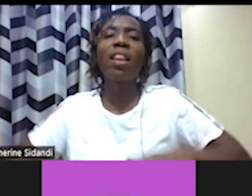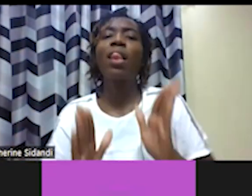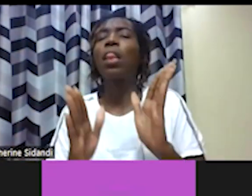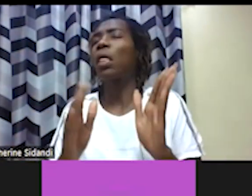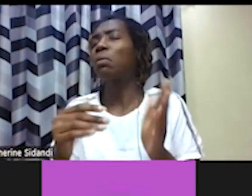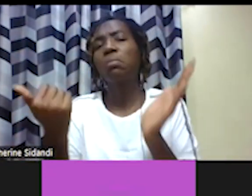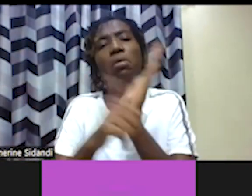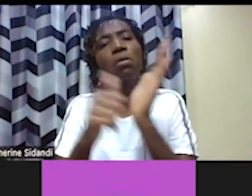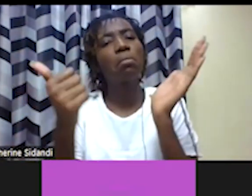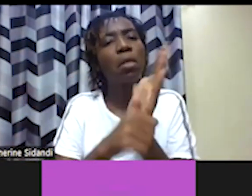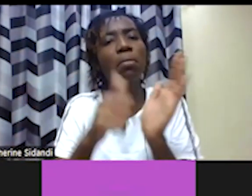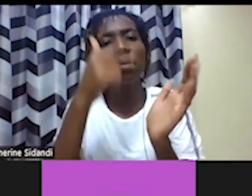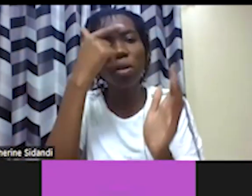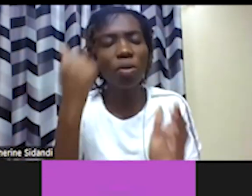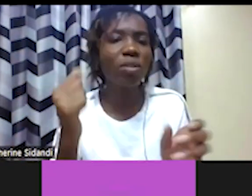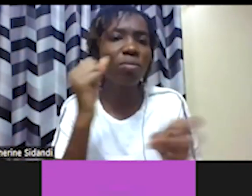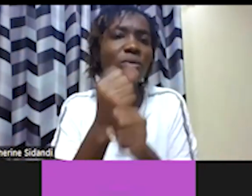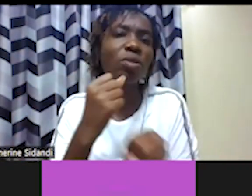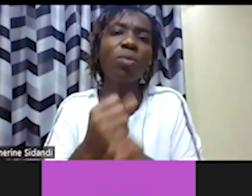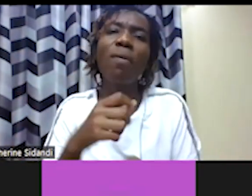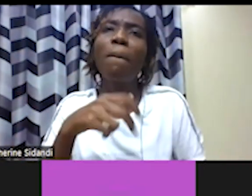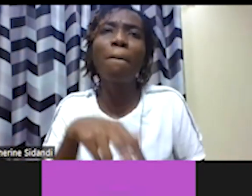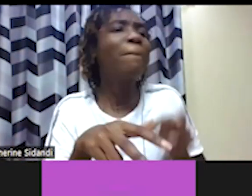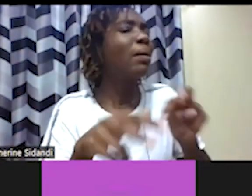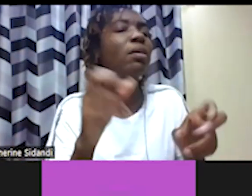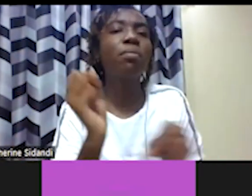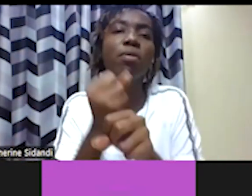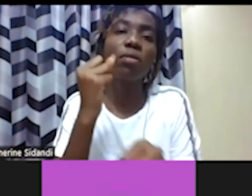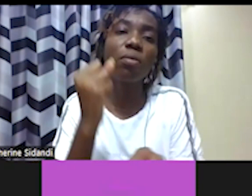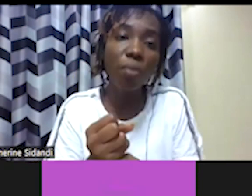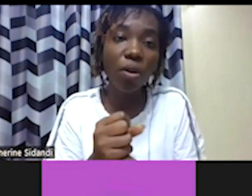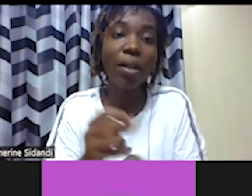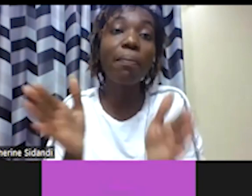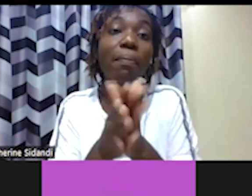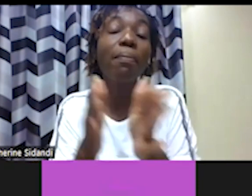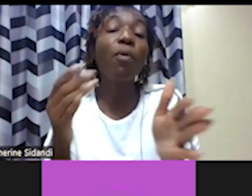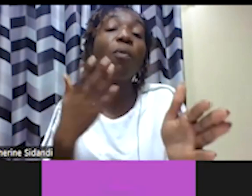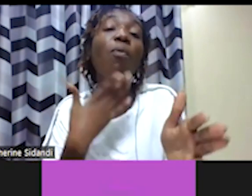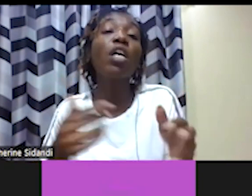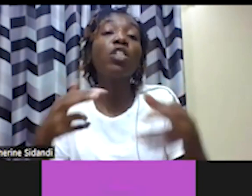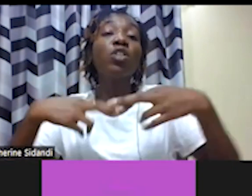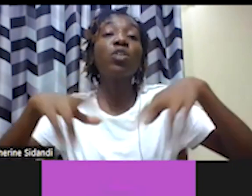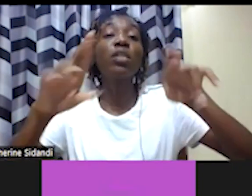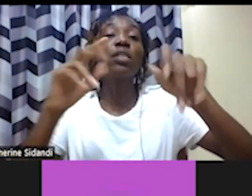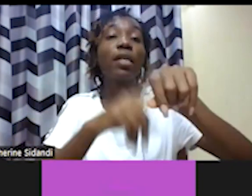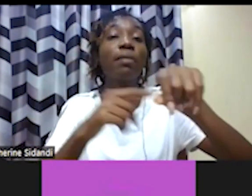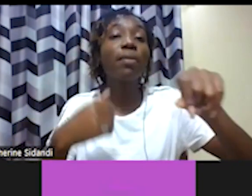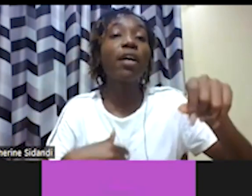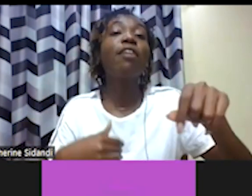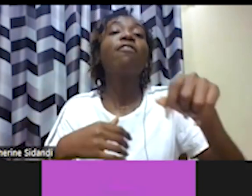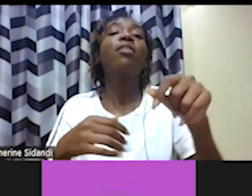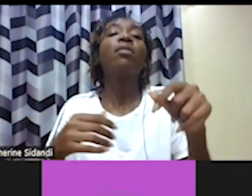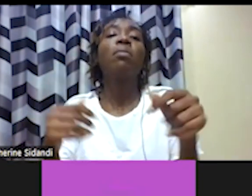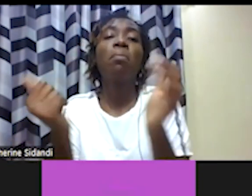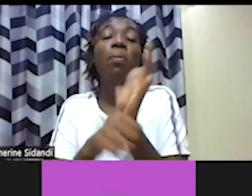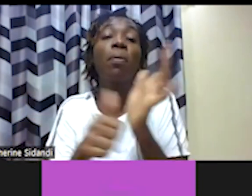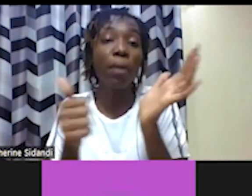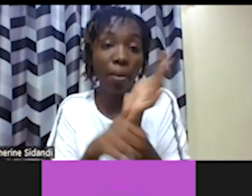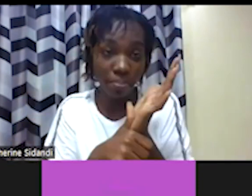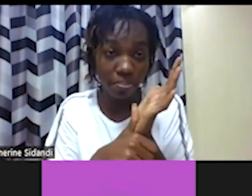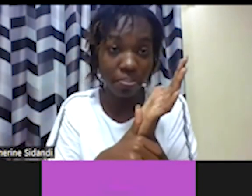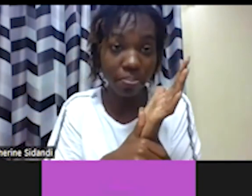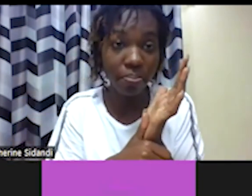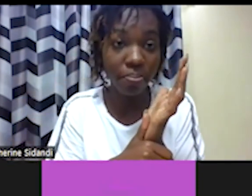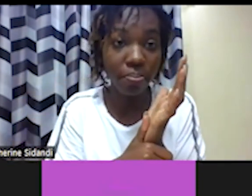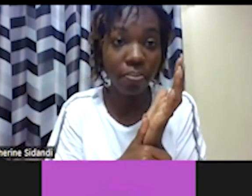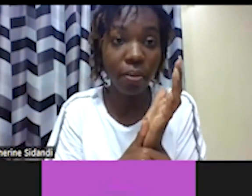was no road, no tarmac in Marakwet East. And I wanted a road so that when they have complications